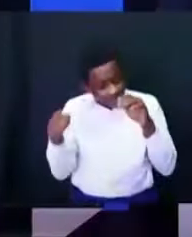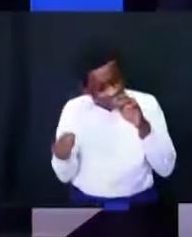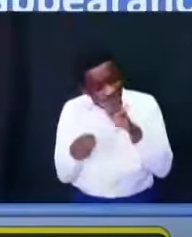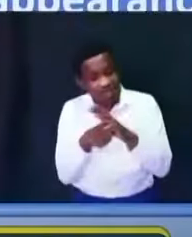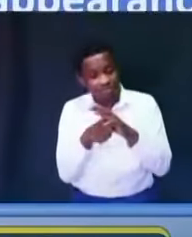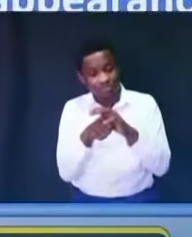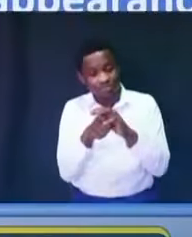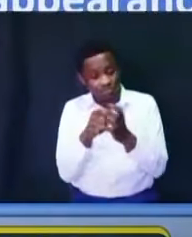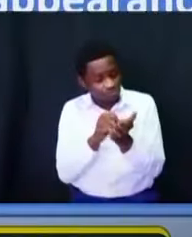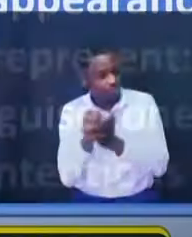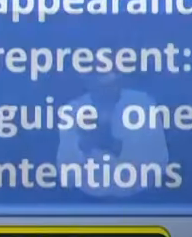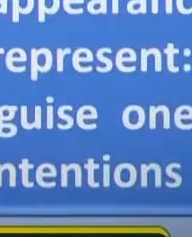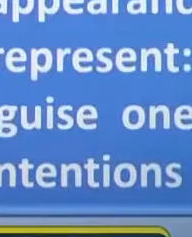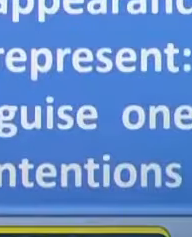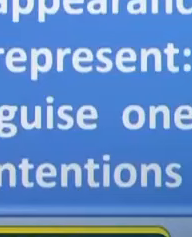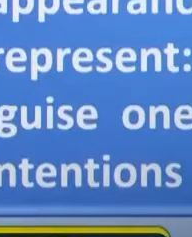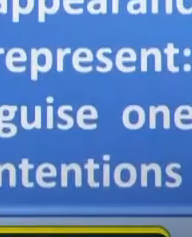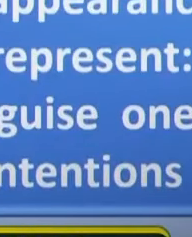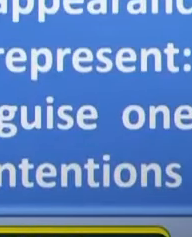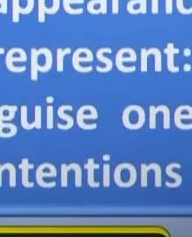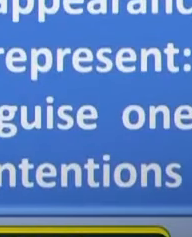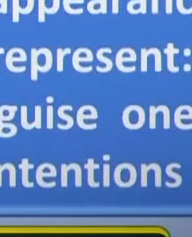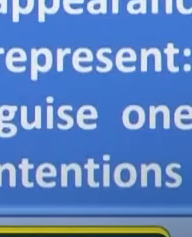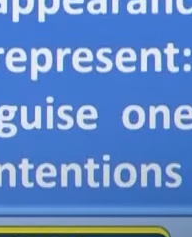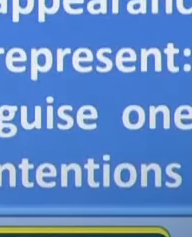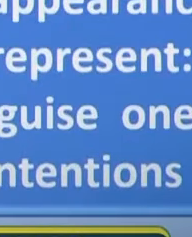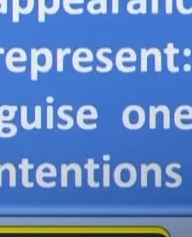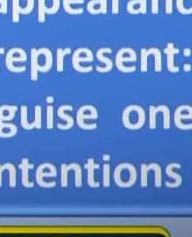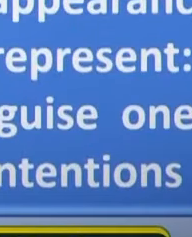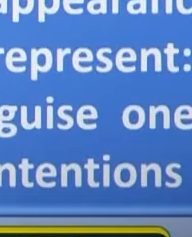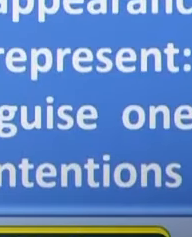the truth or actual